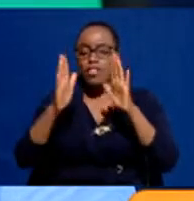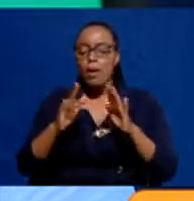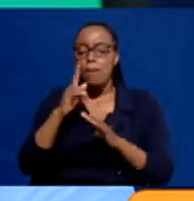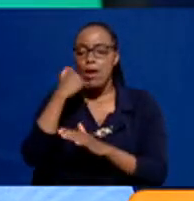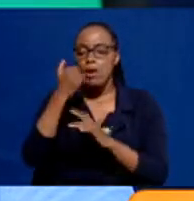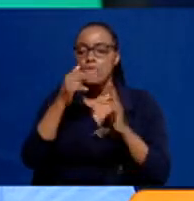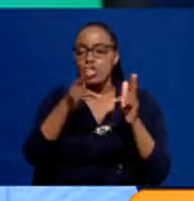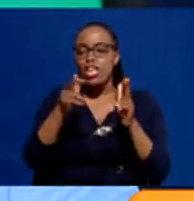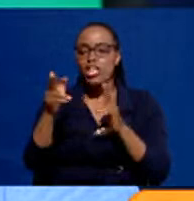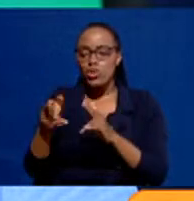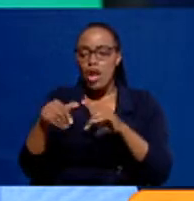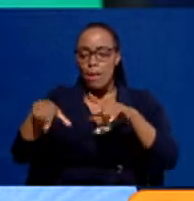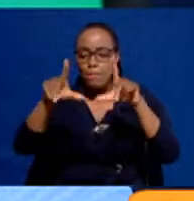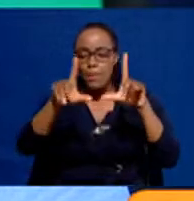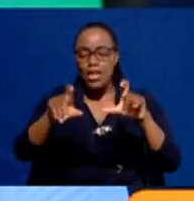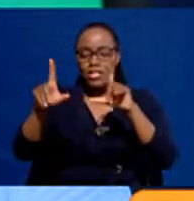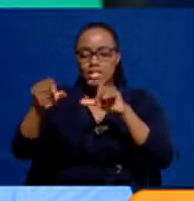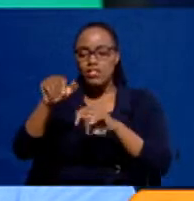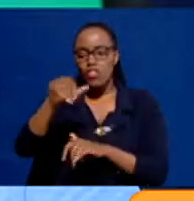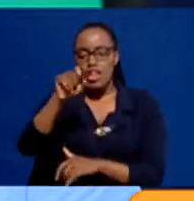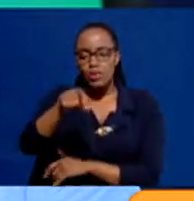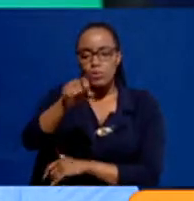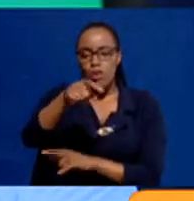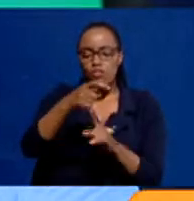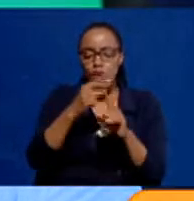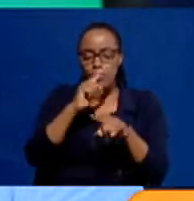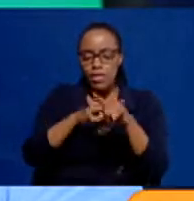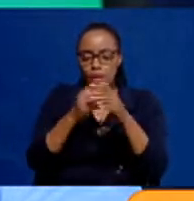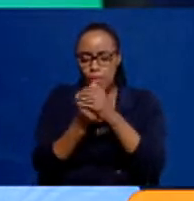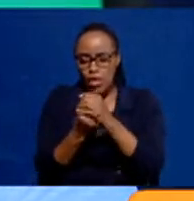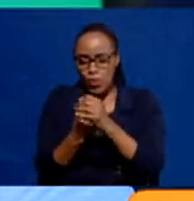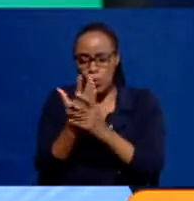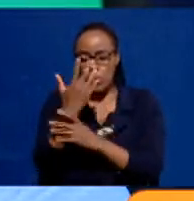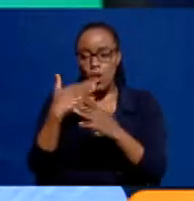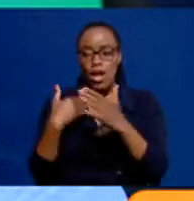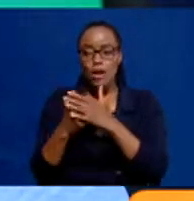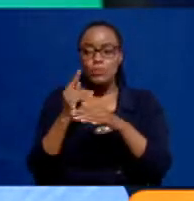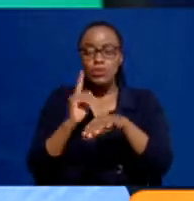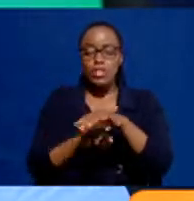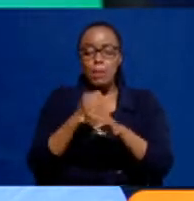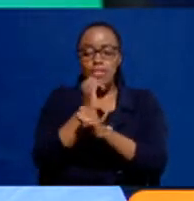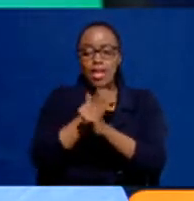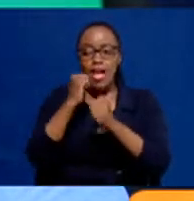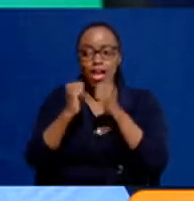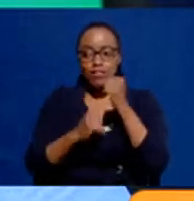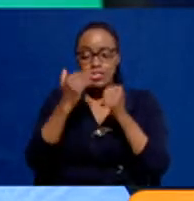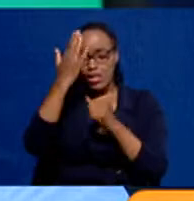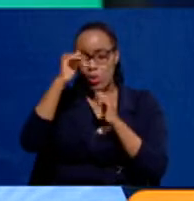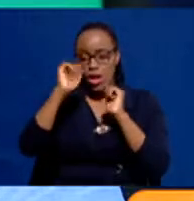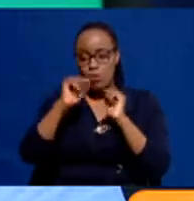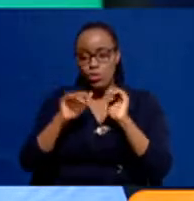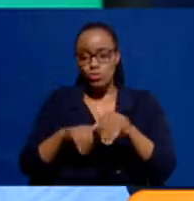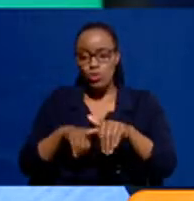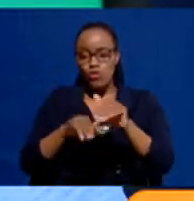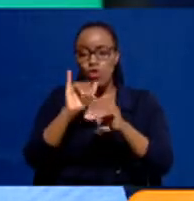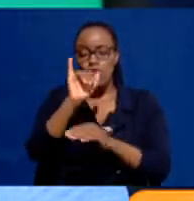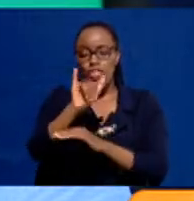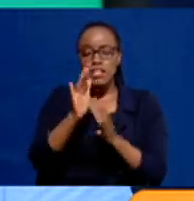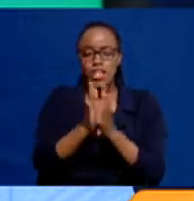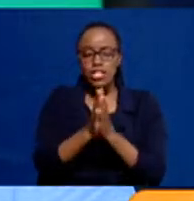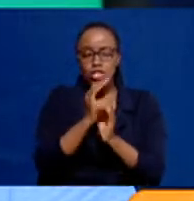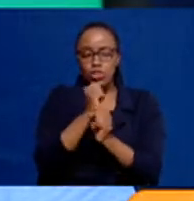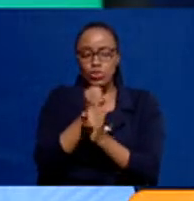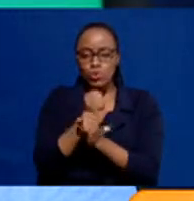regular pictures of their crop from germination up to harvesting so that we can follow with these